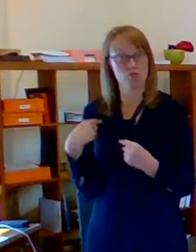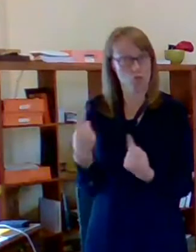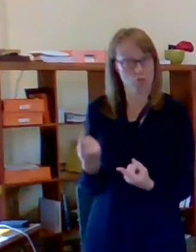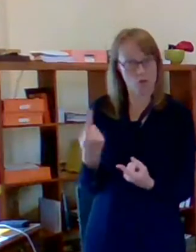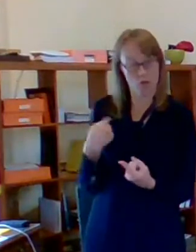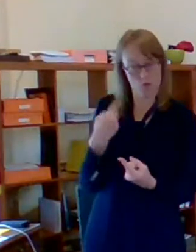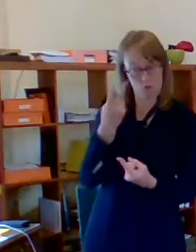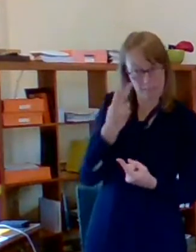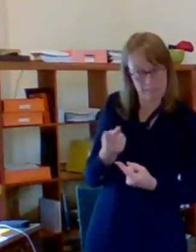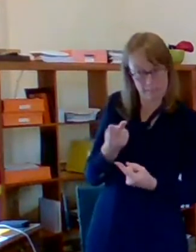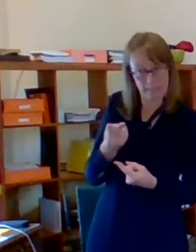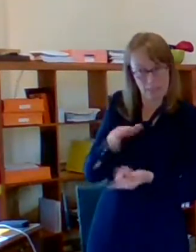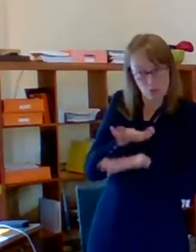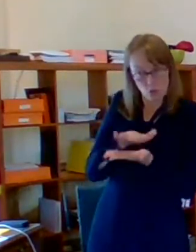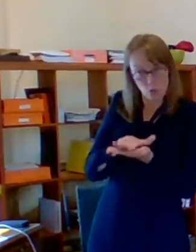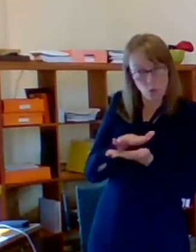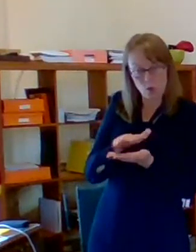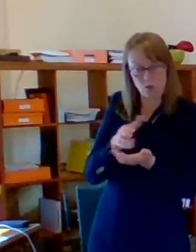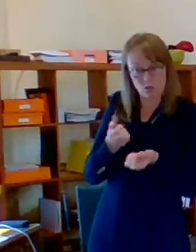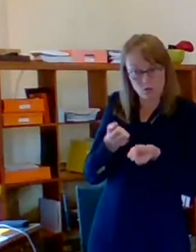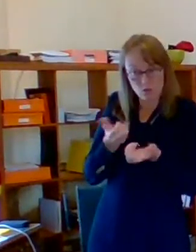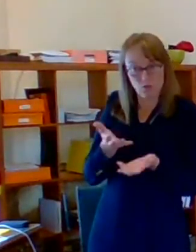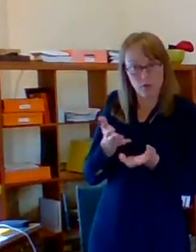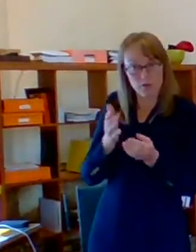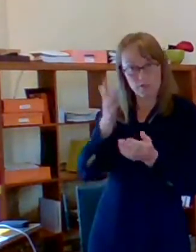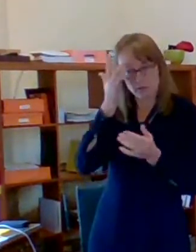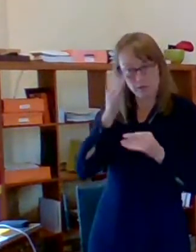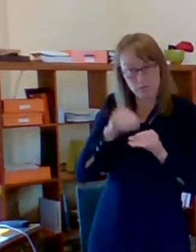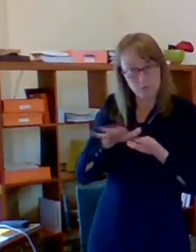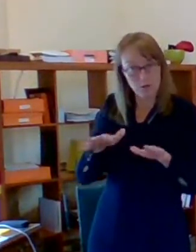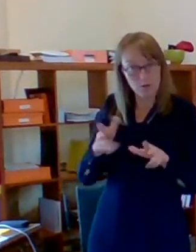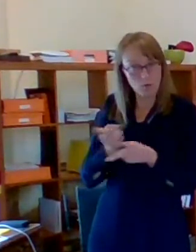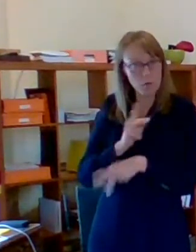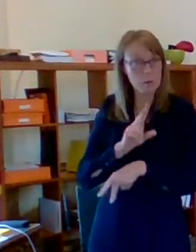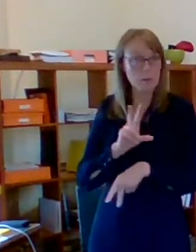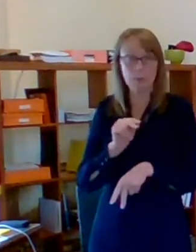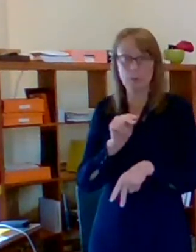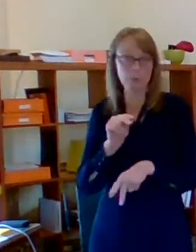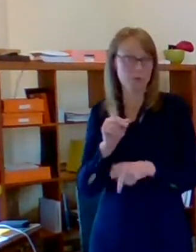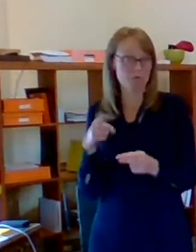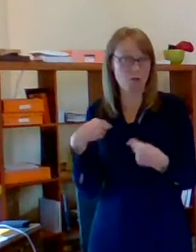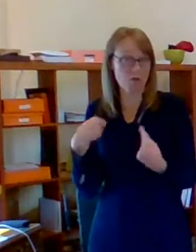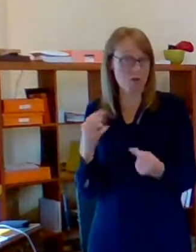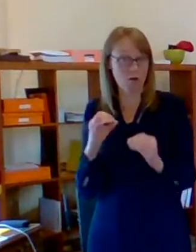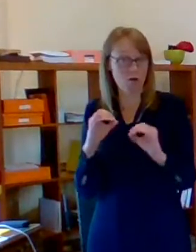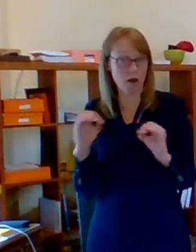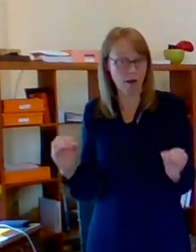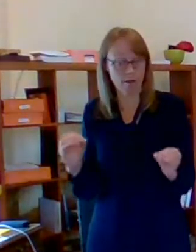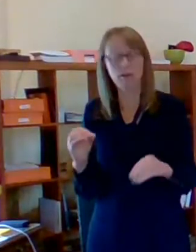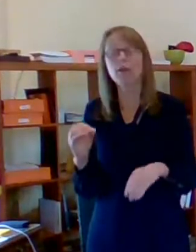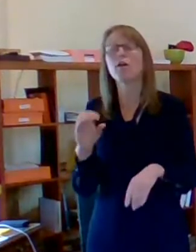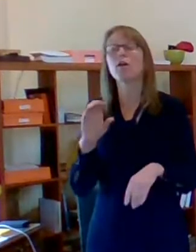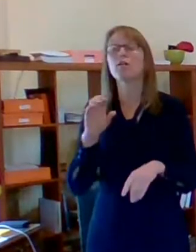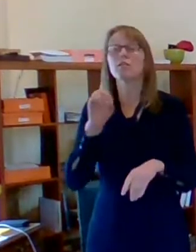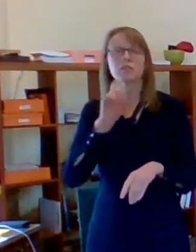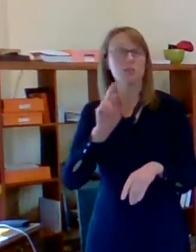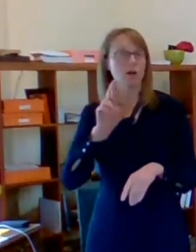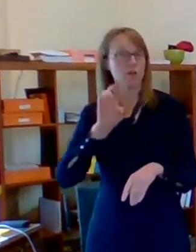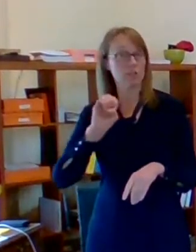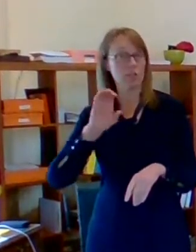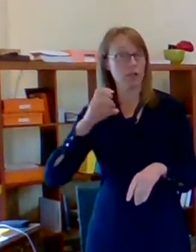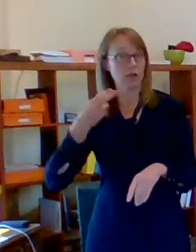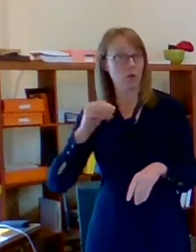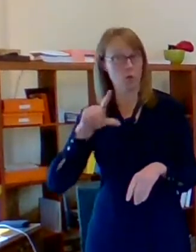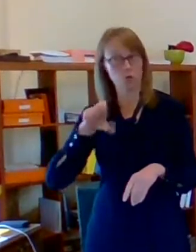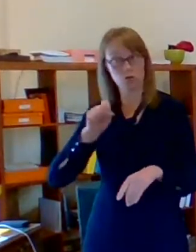hard with each school on infection control, and when that's done right, and when kids